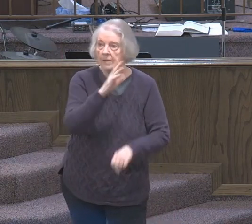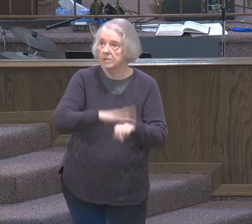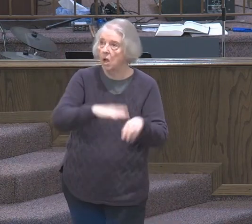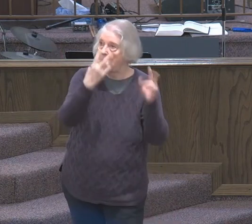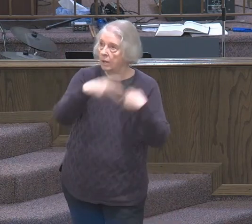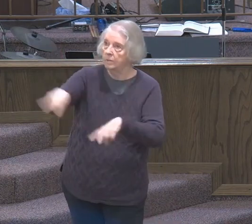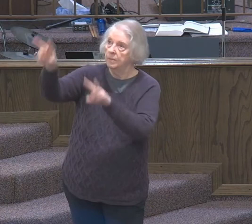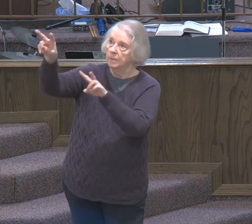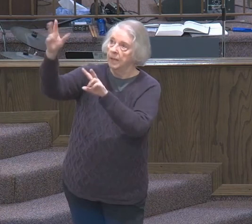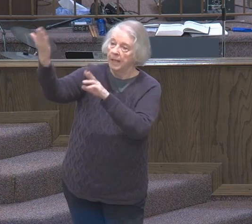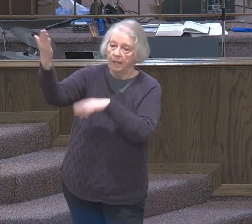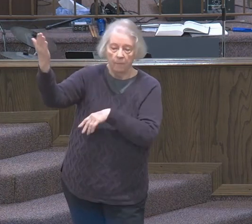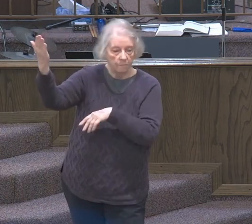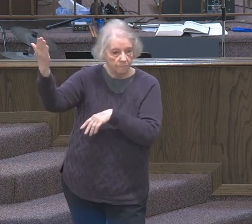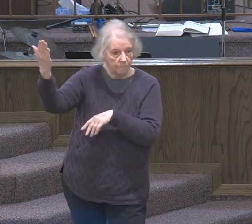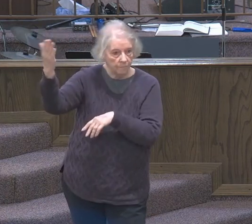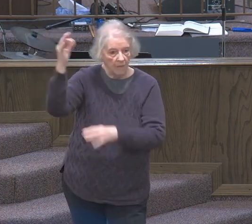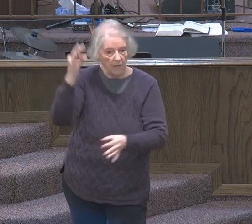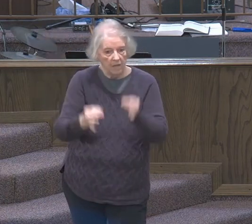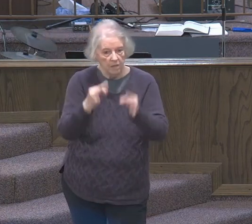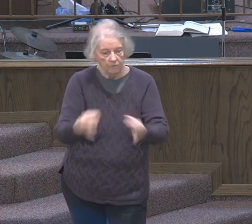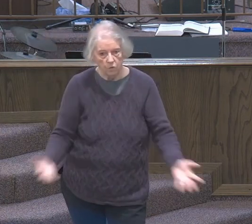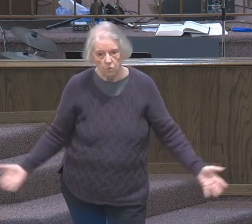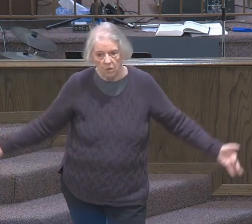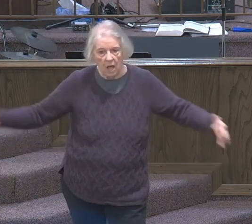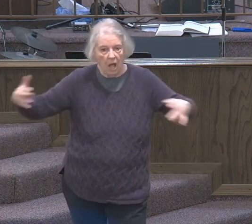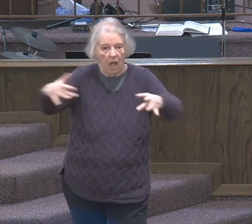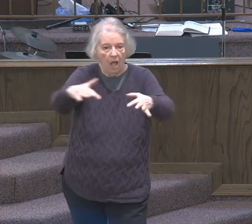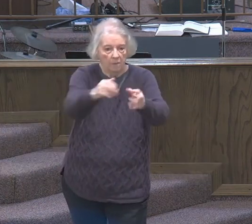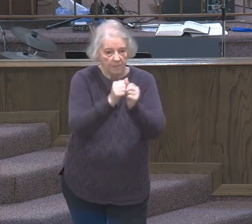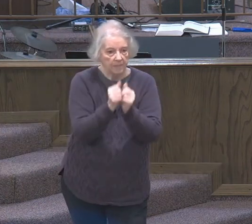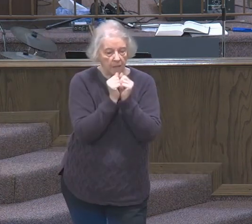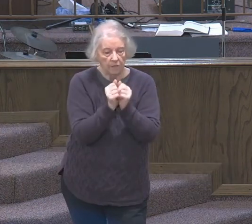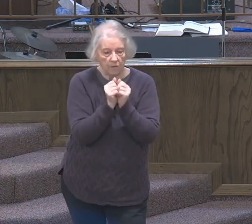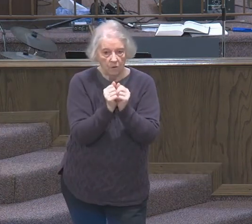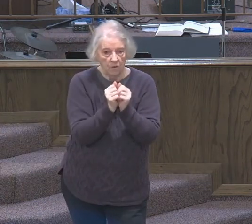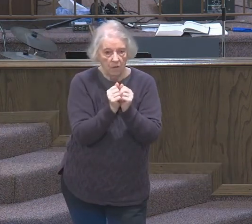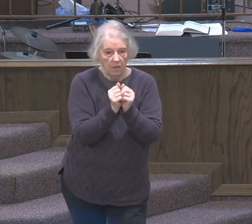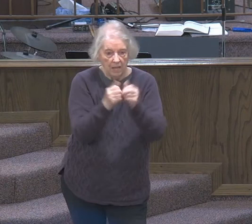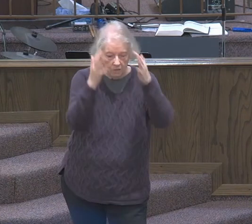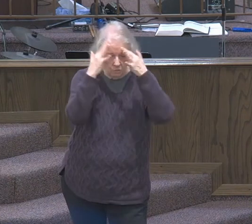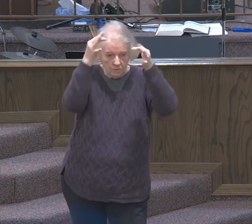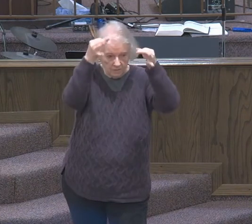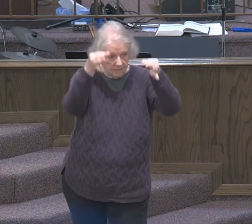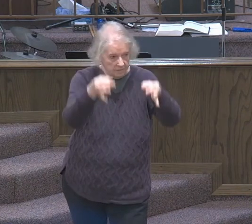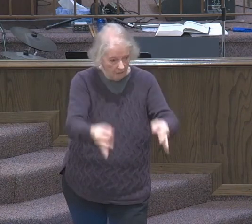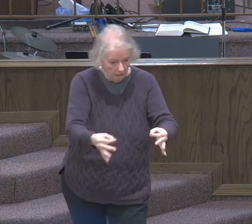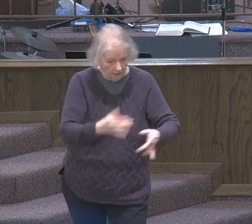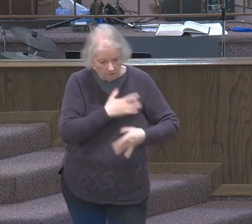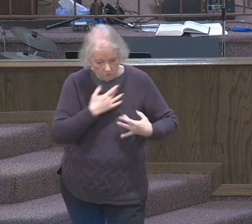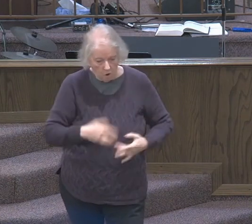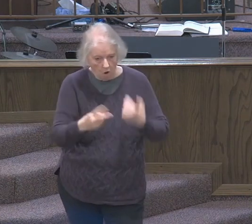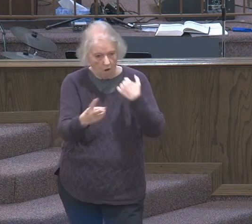you, if you come together, if you set your face to seek the Lord and you put your